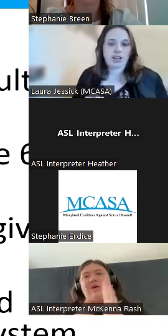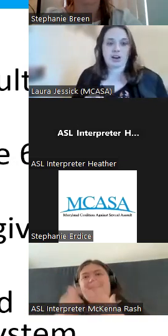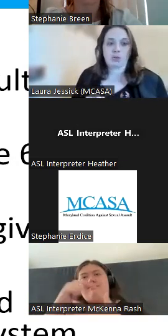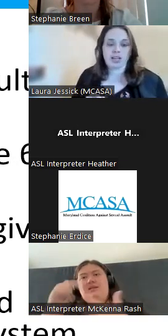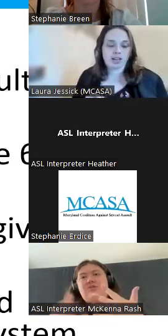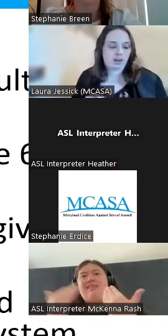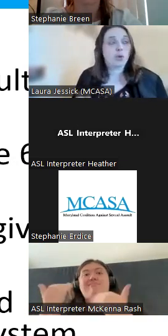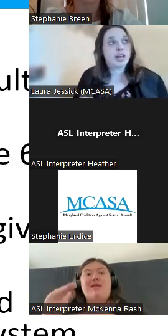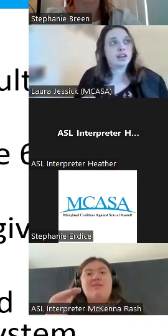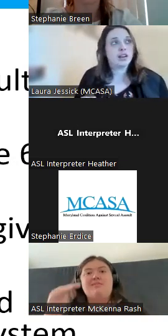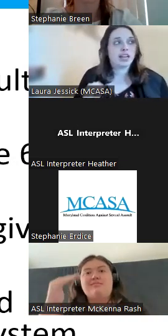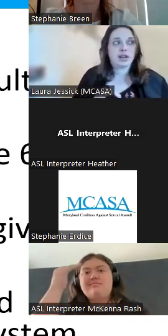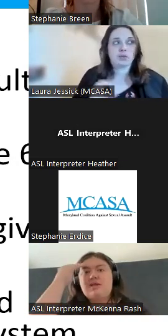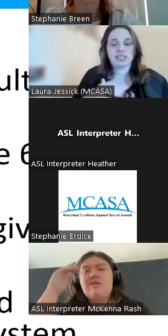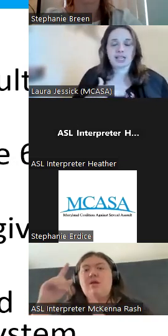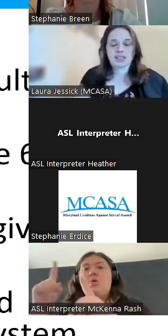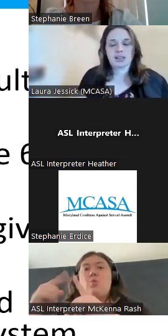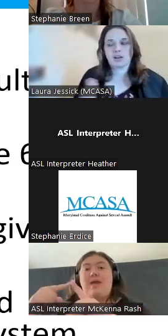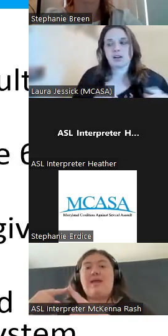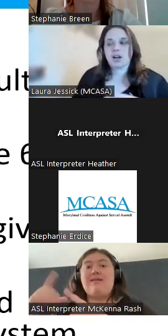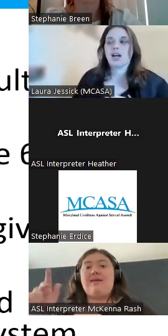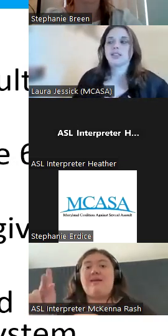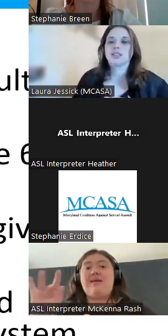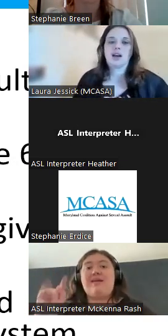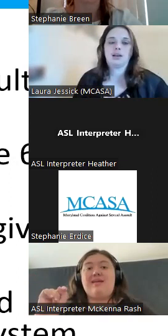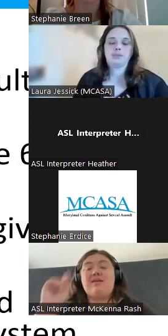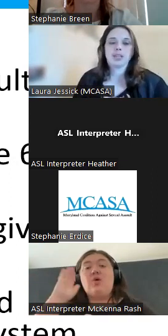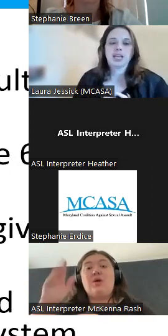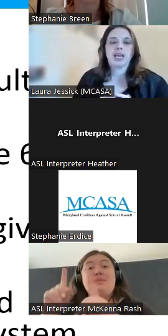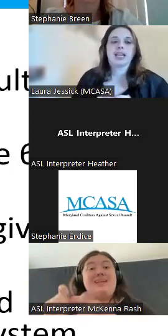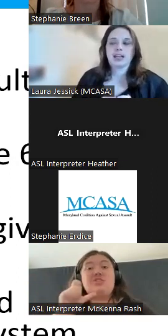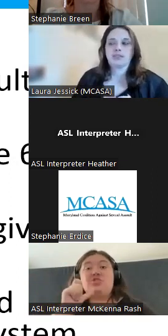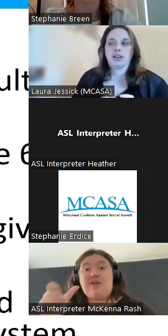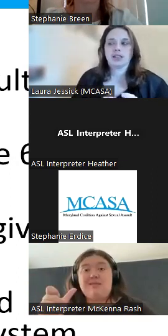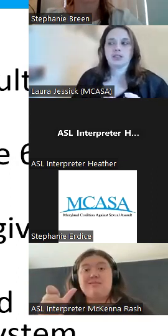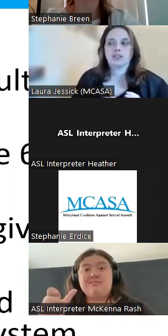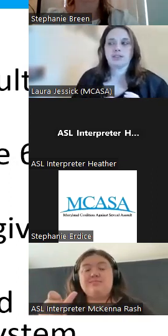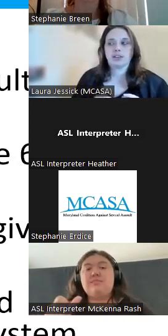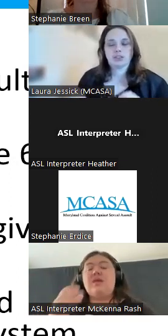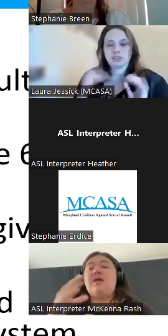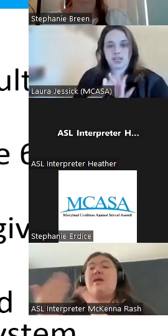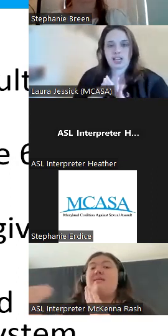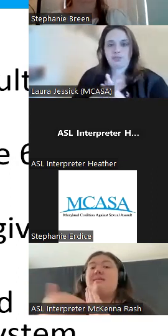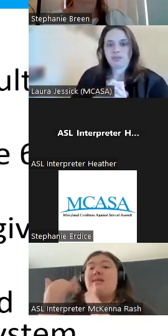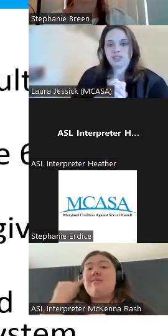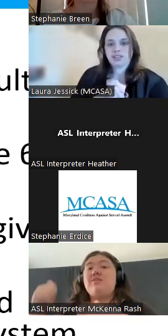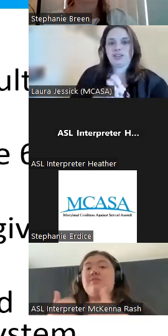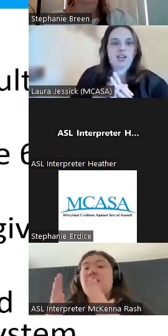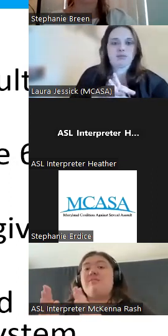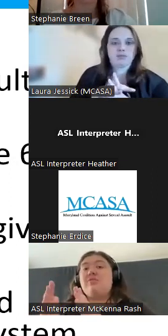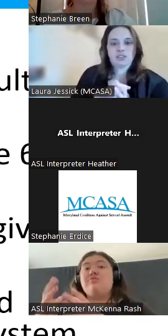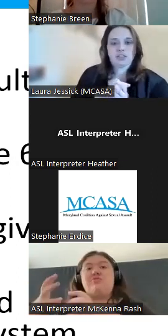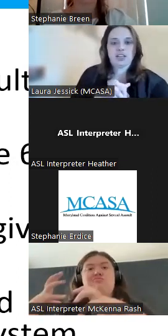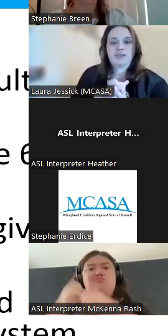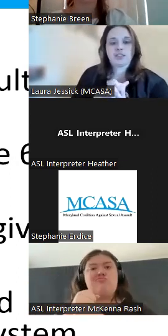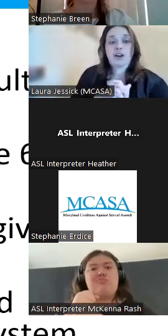on when a kit will be tested or not. And again, if a survivor, just to recap,